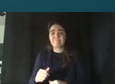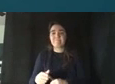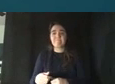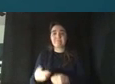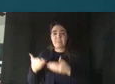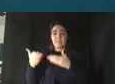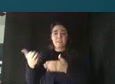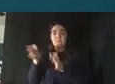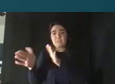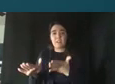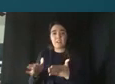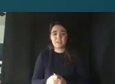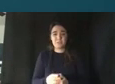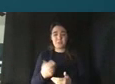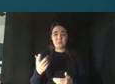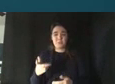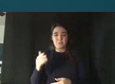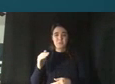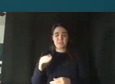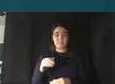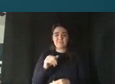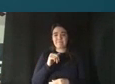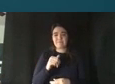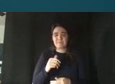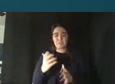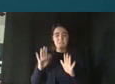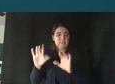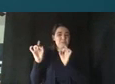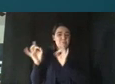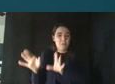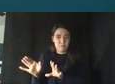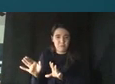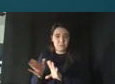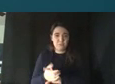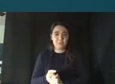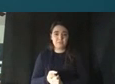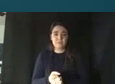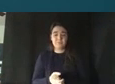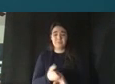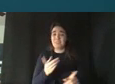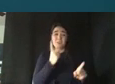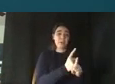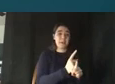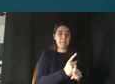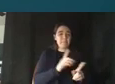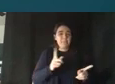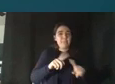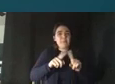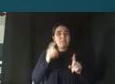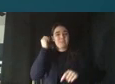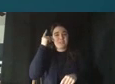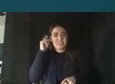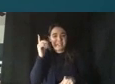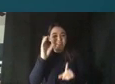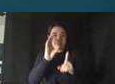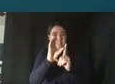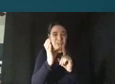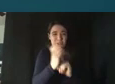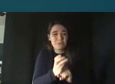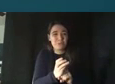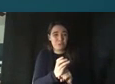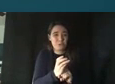her is a shame on her, which is not right, but that's the way the culture, especially in the villages, often see